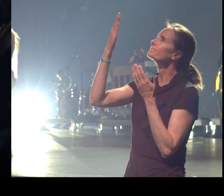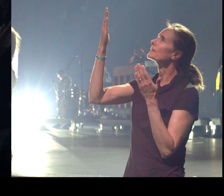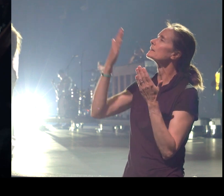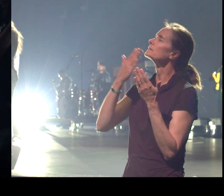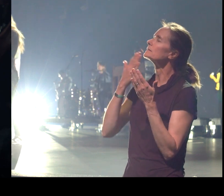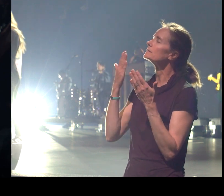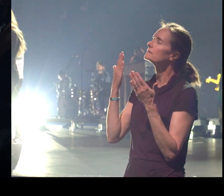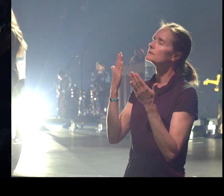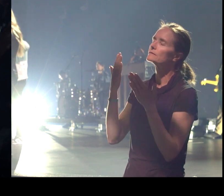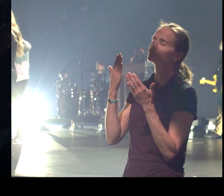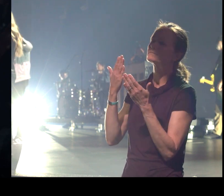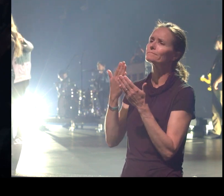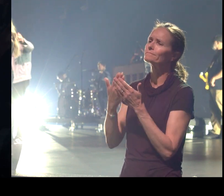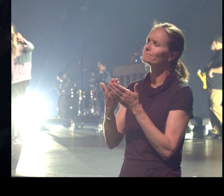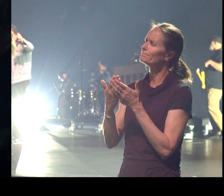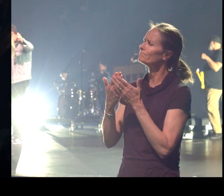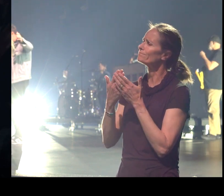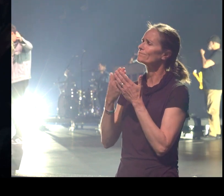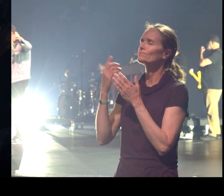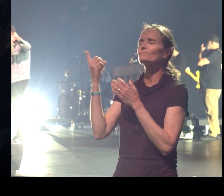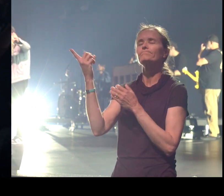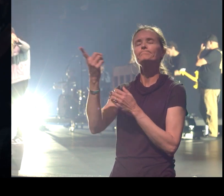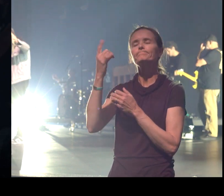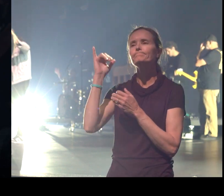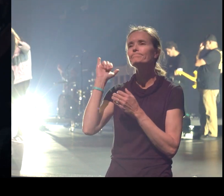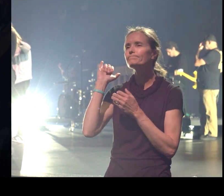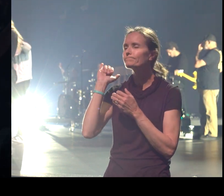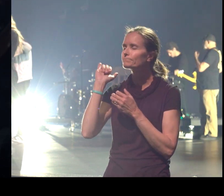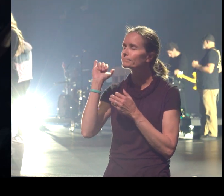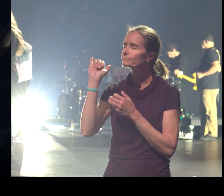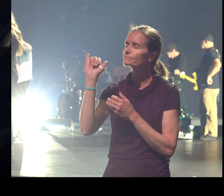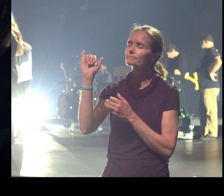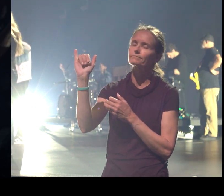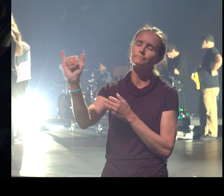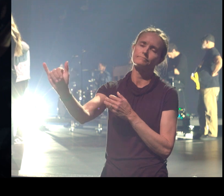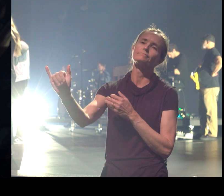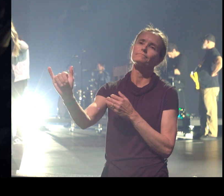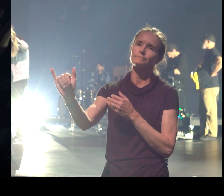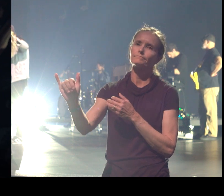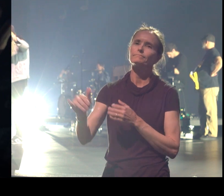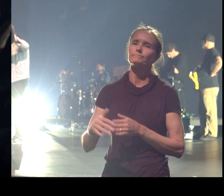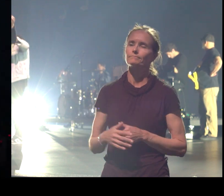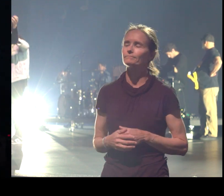he's been good through all the ages.